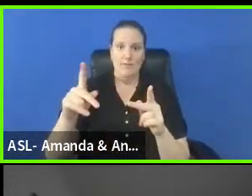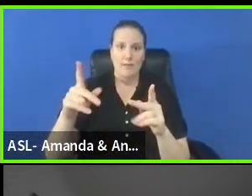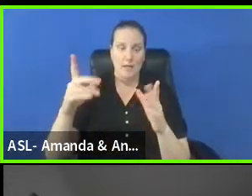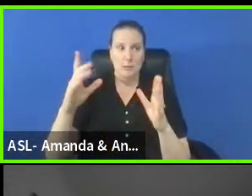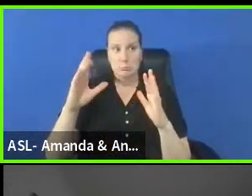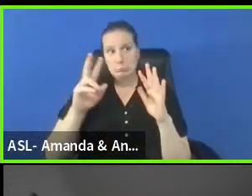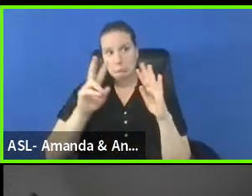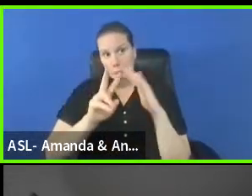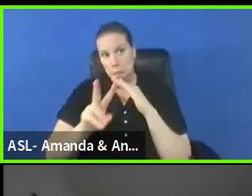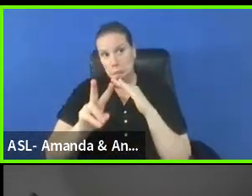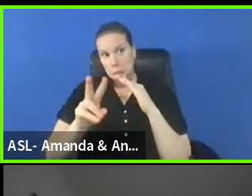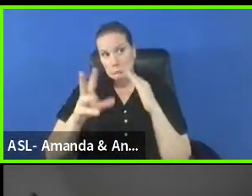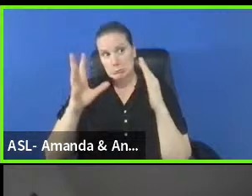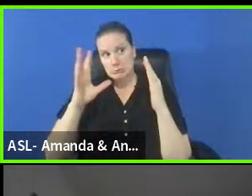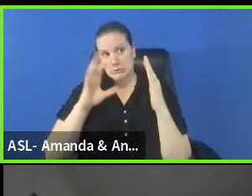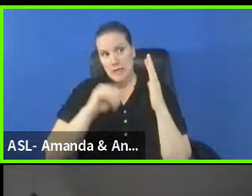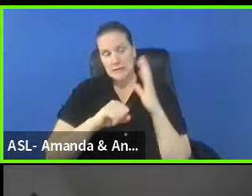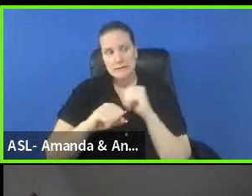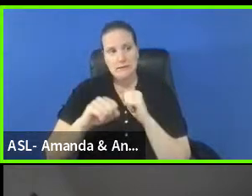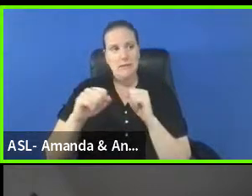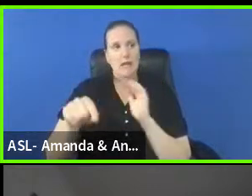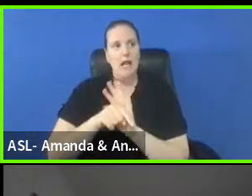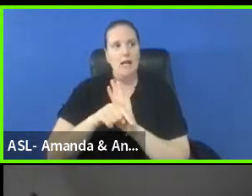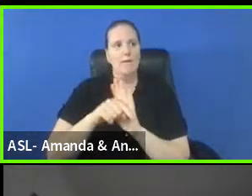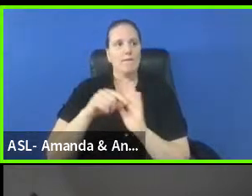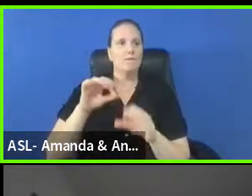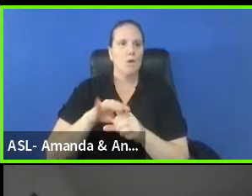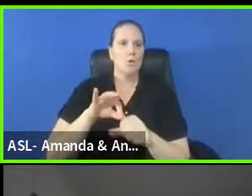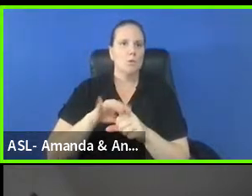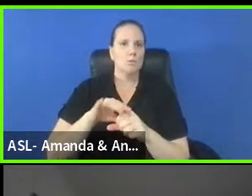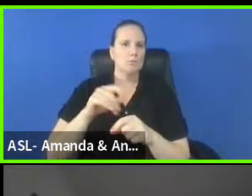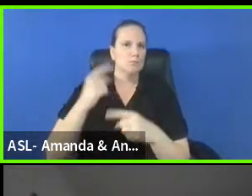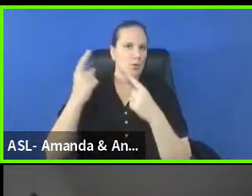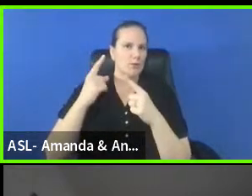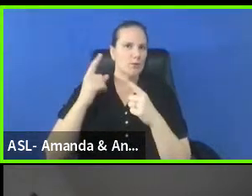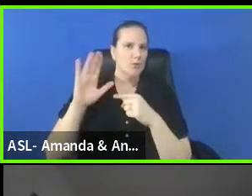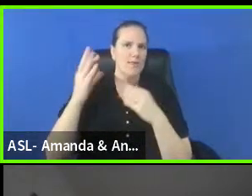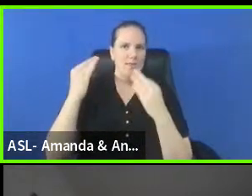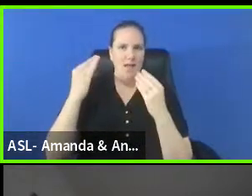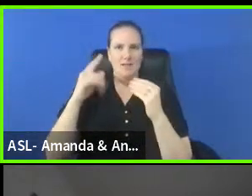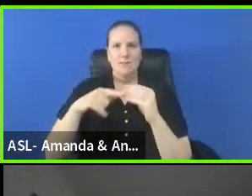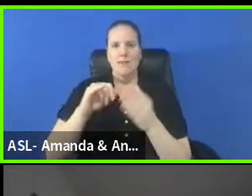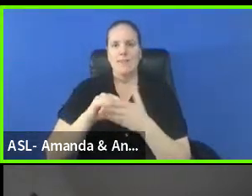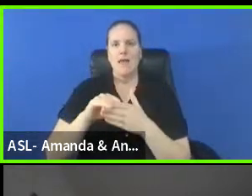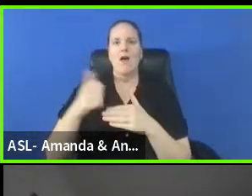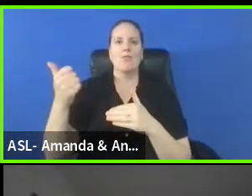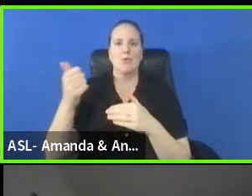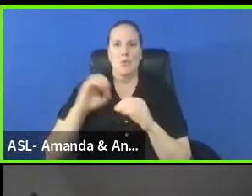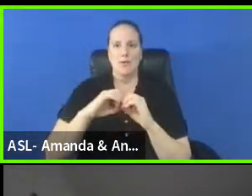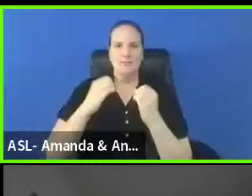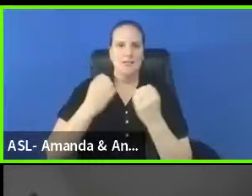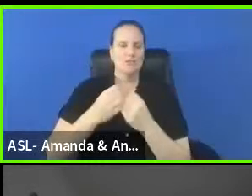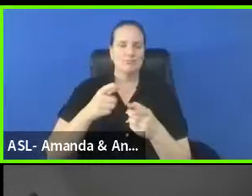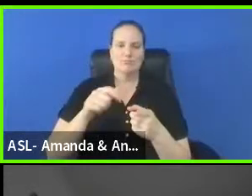in that. So I just wondered what your thoughts were about these other organizations who